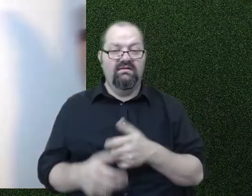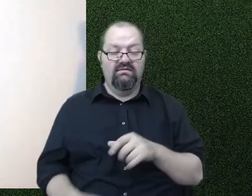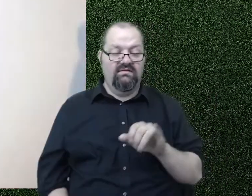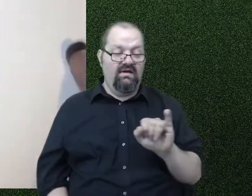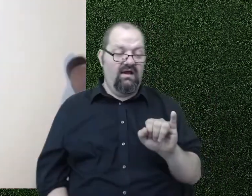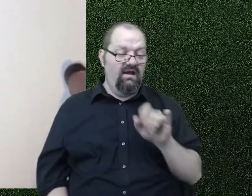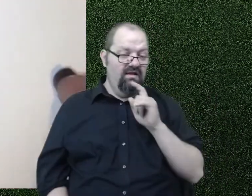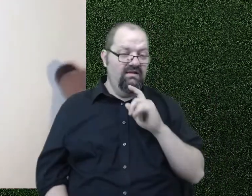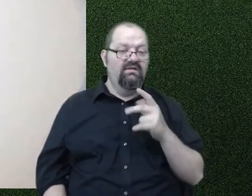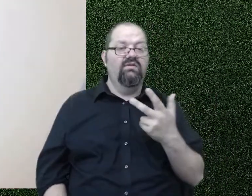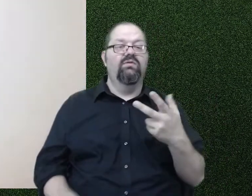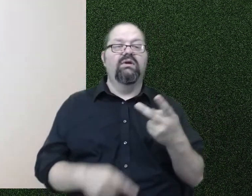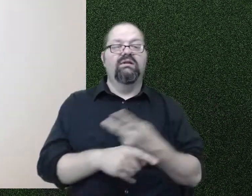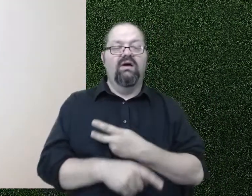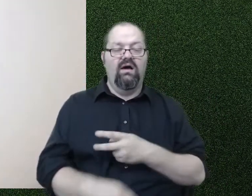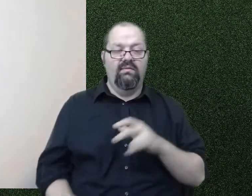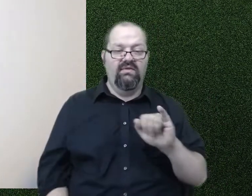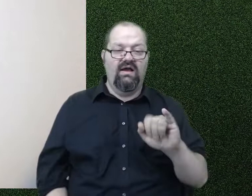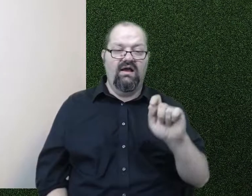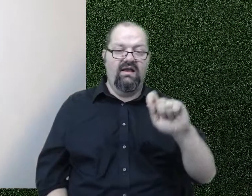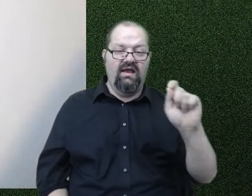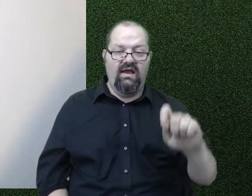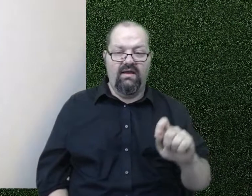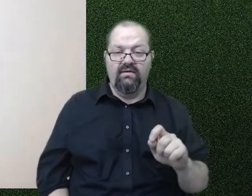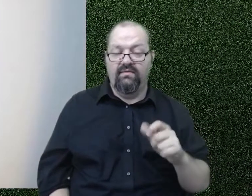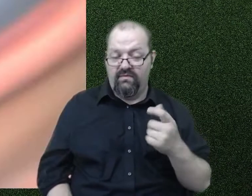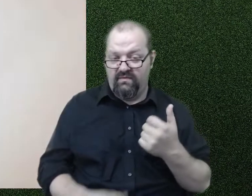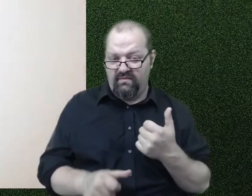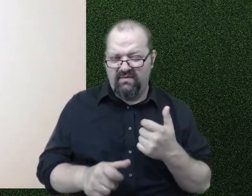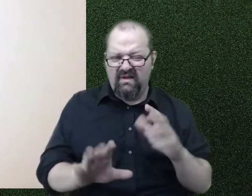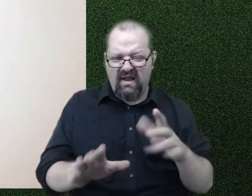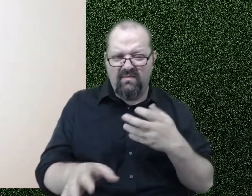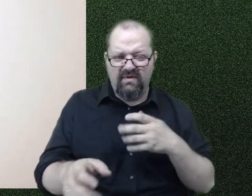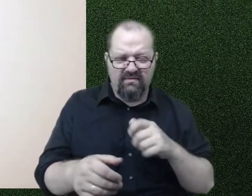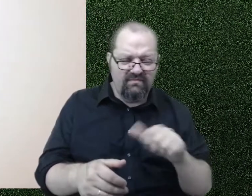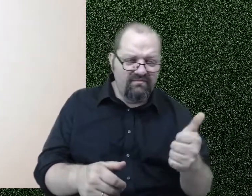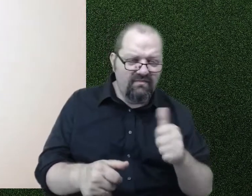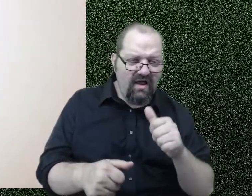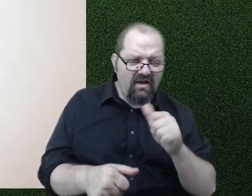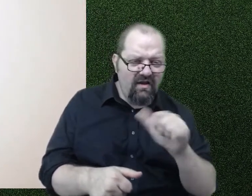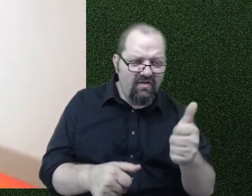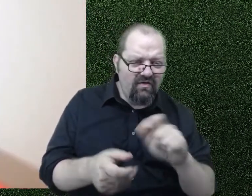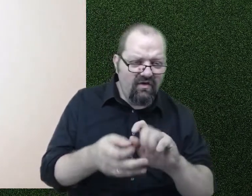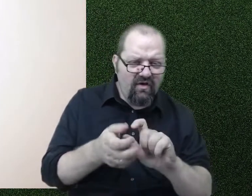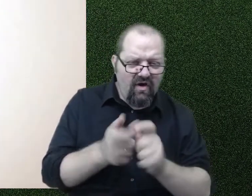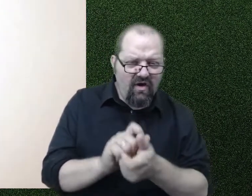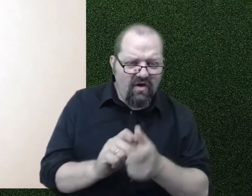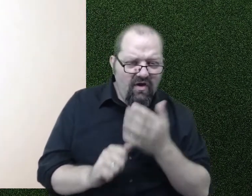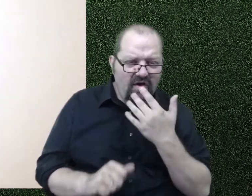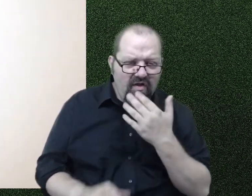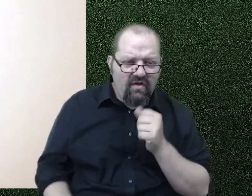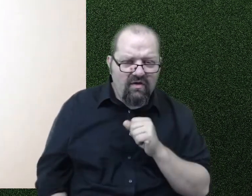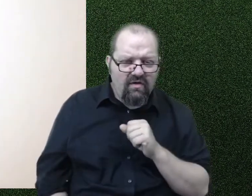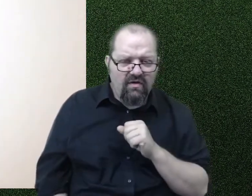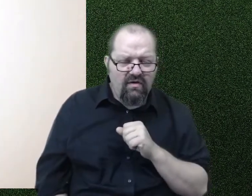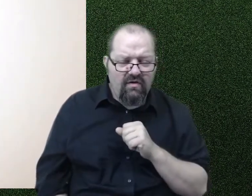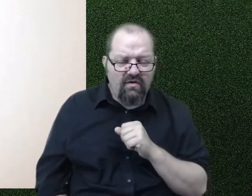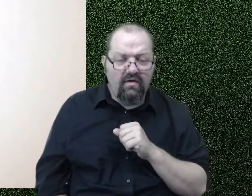hat. I'm going to use a different color. I'm going to use this orange. 3 times I hat